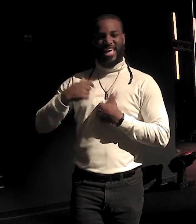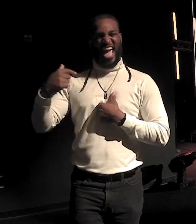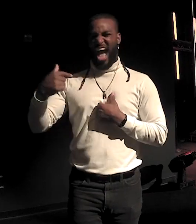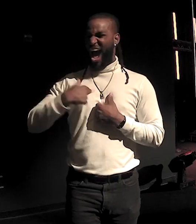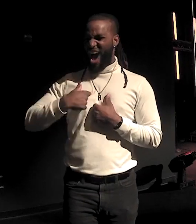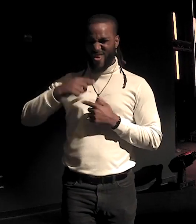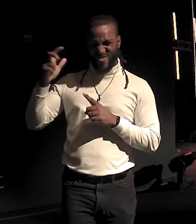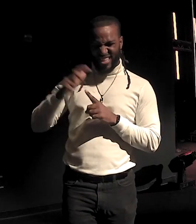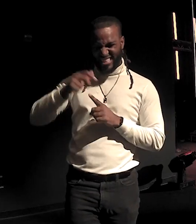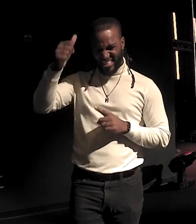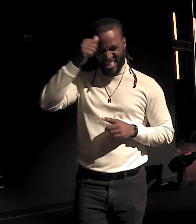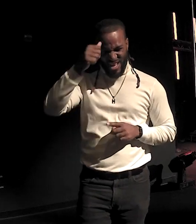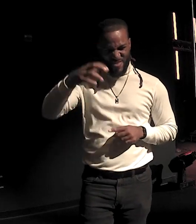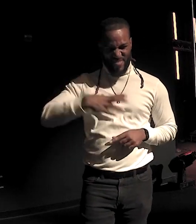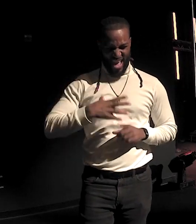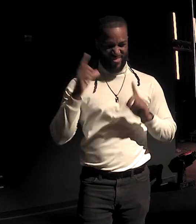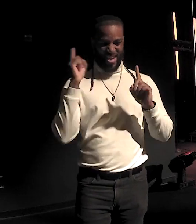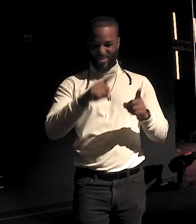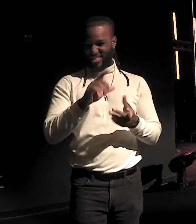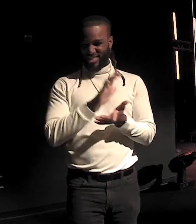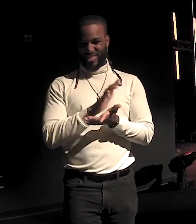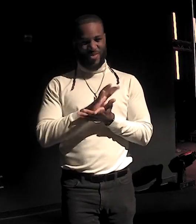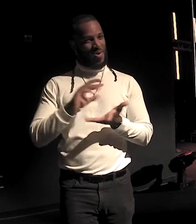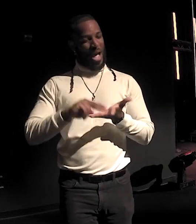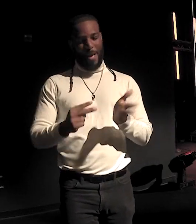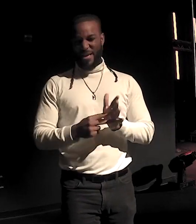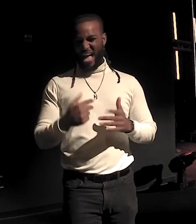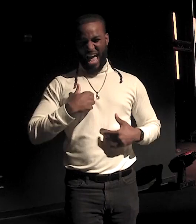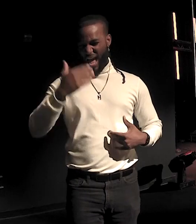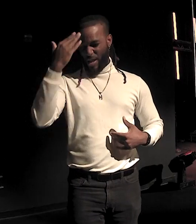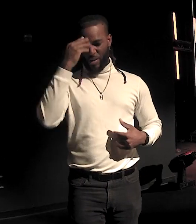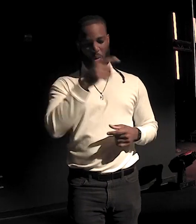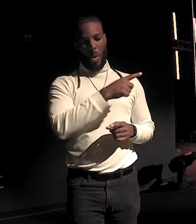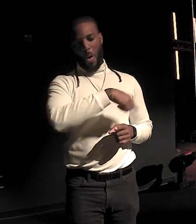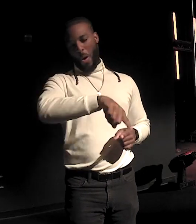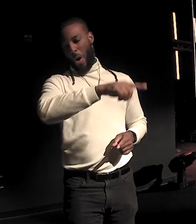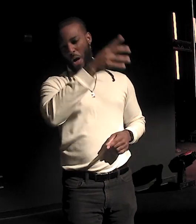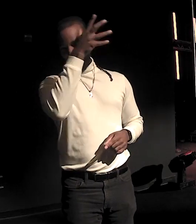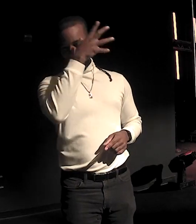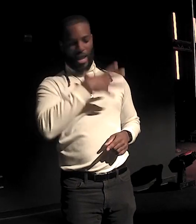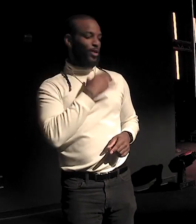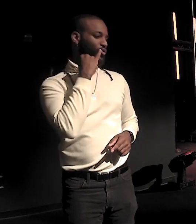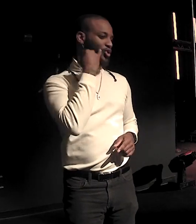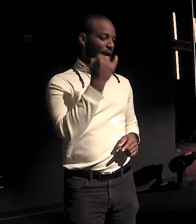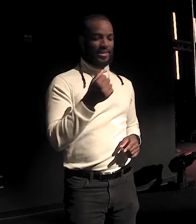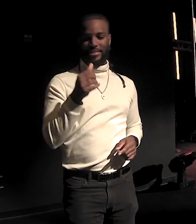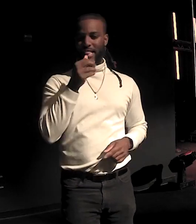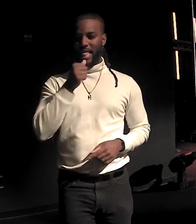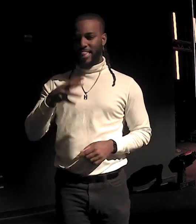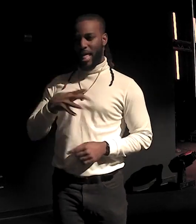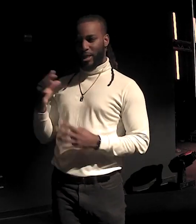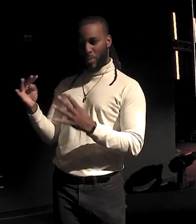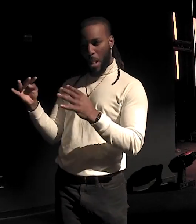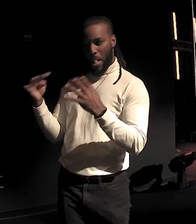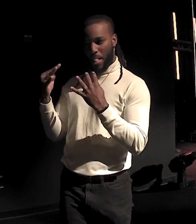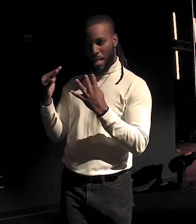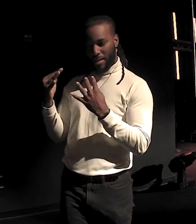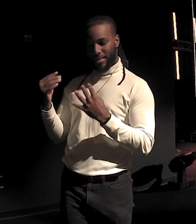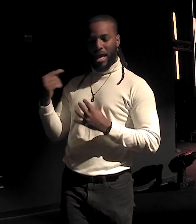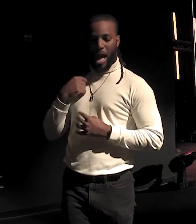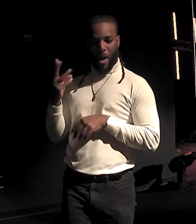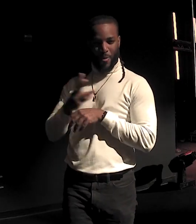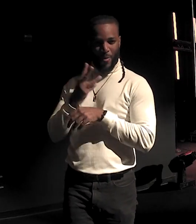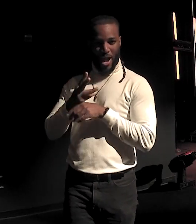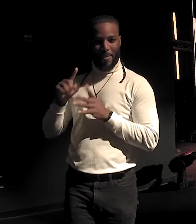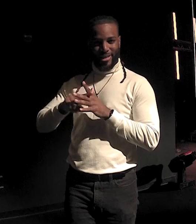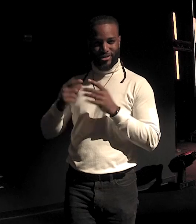the man when I went to school. I mean, I knew all the fellas were jealous and all the ladies were looking, right? Because I'm wearing my